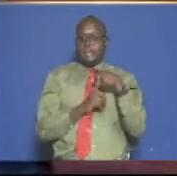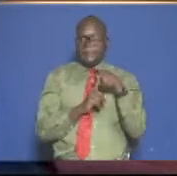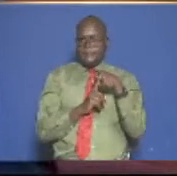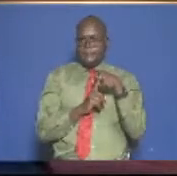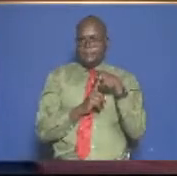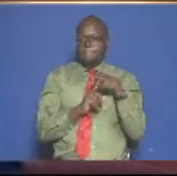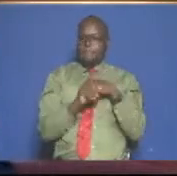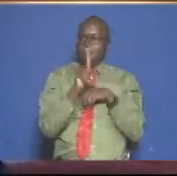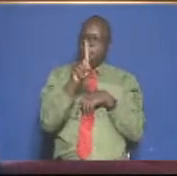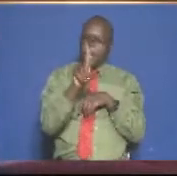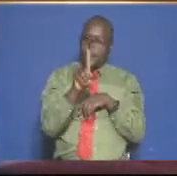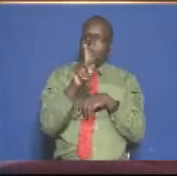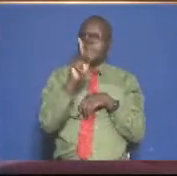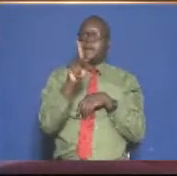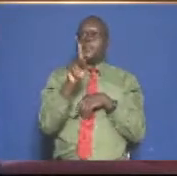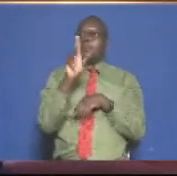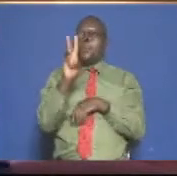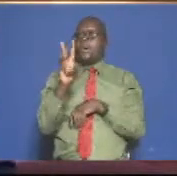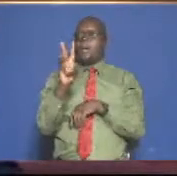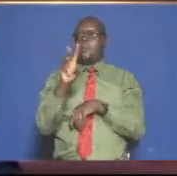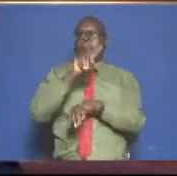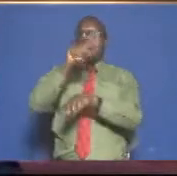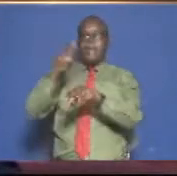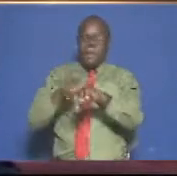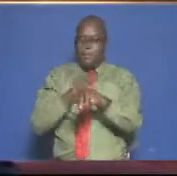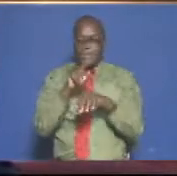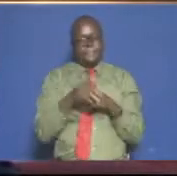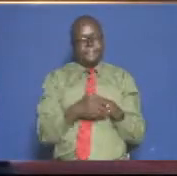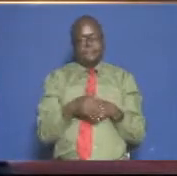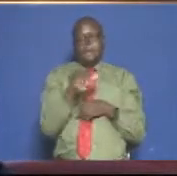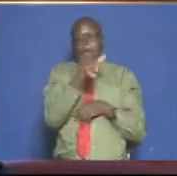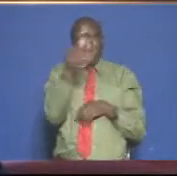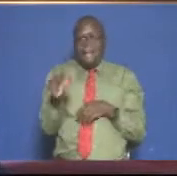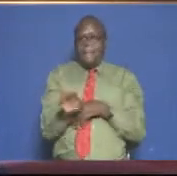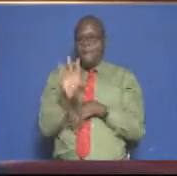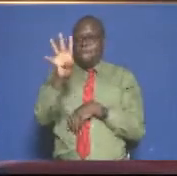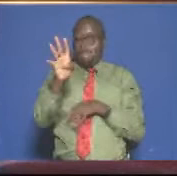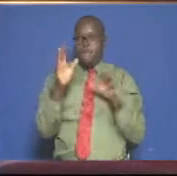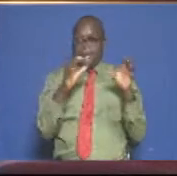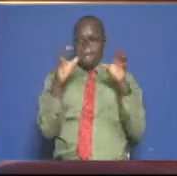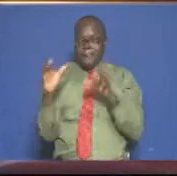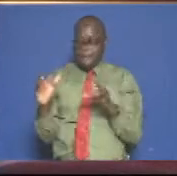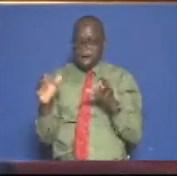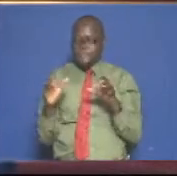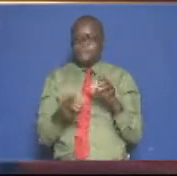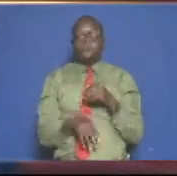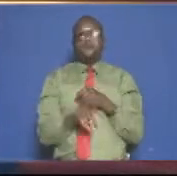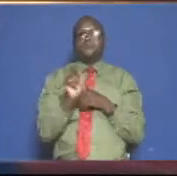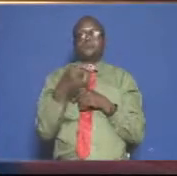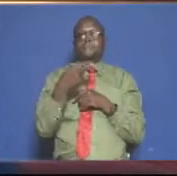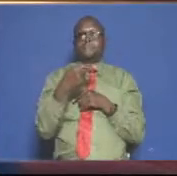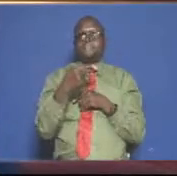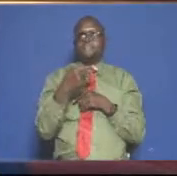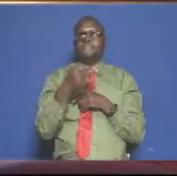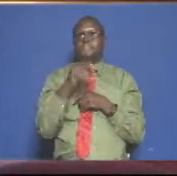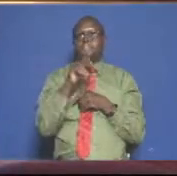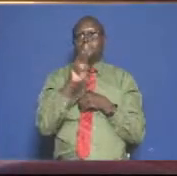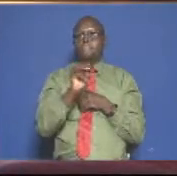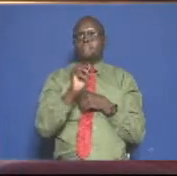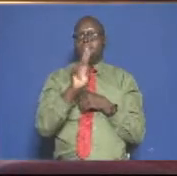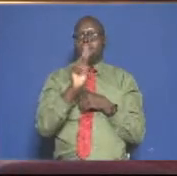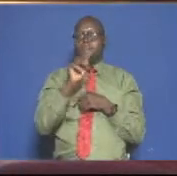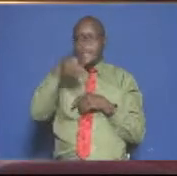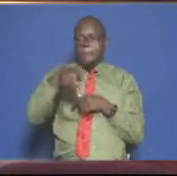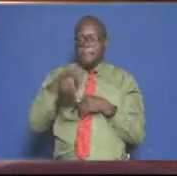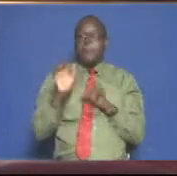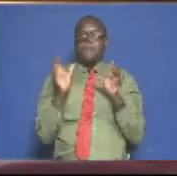kilo per hour. Mr. Speaker, I'll give you 4 companies among these 19. Trump Power Generating Company,